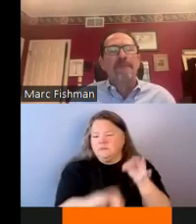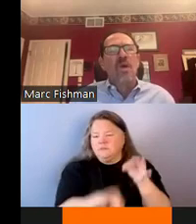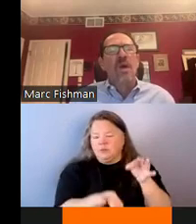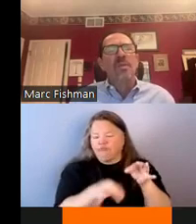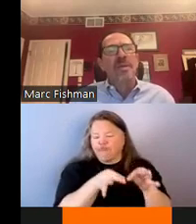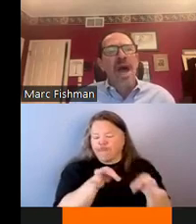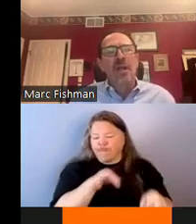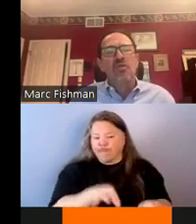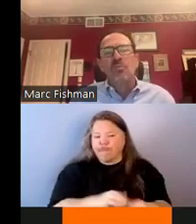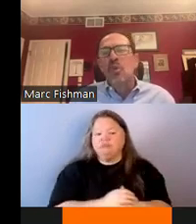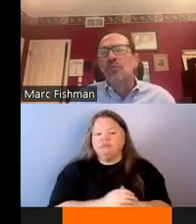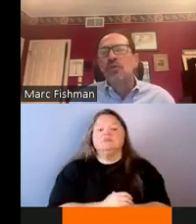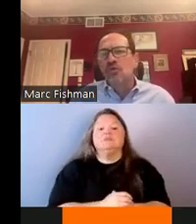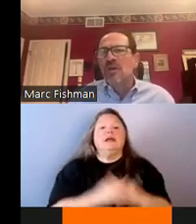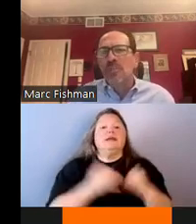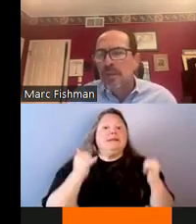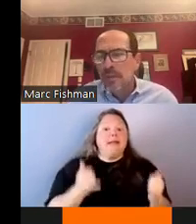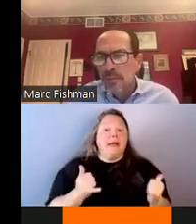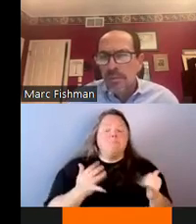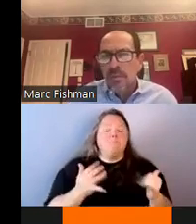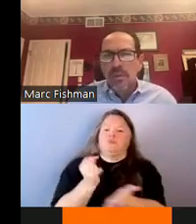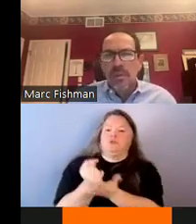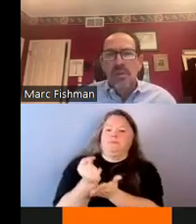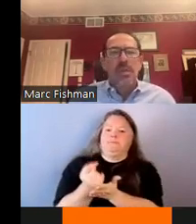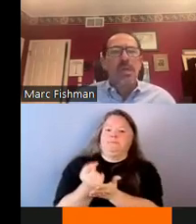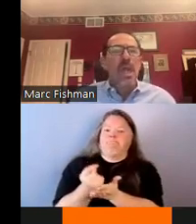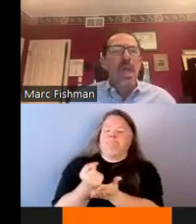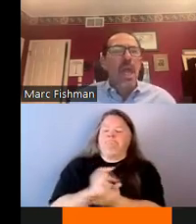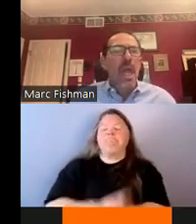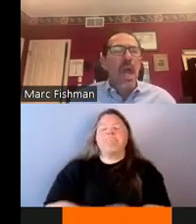quickly. Now let's move to treatment.